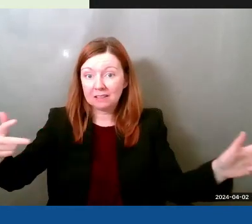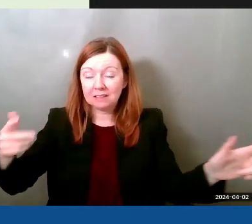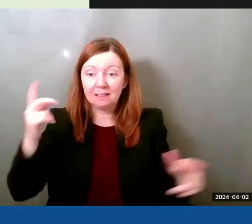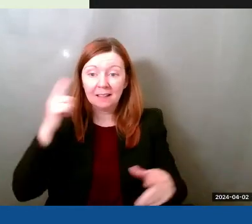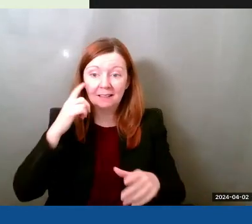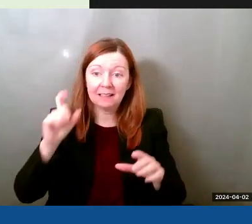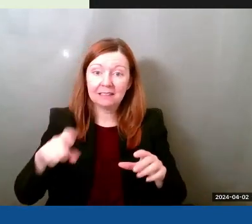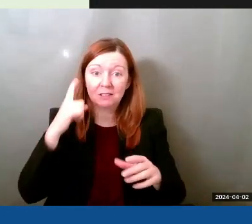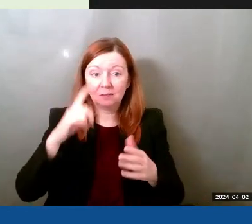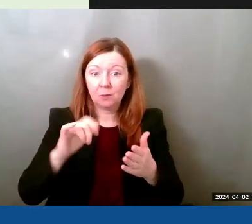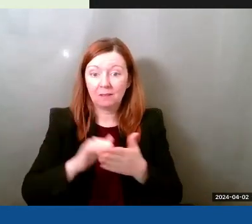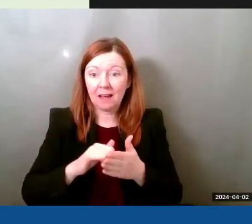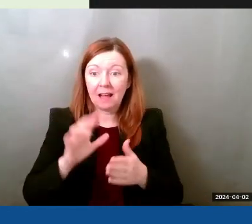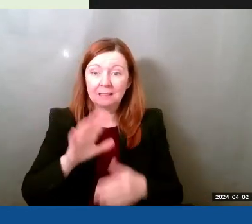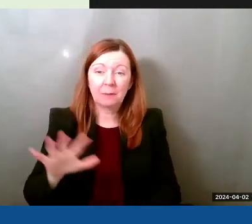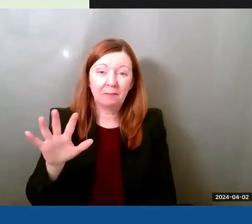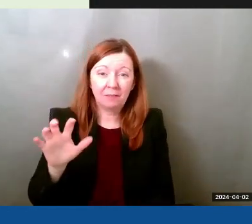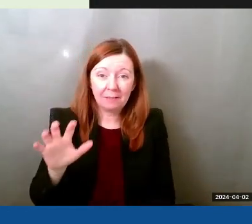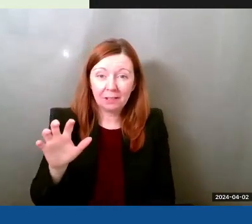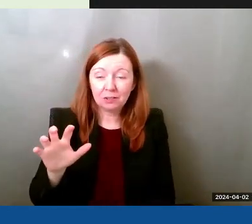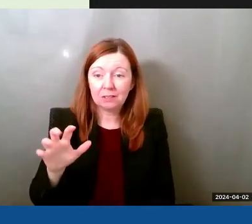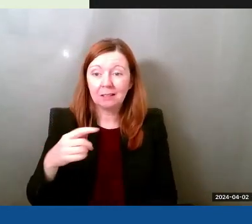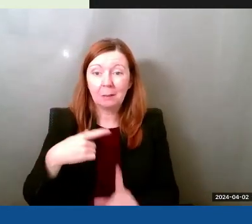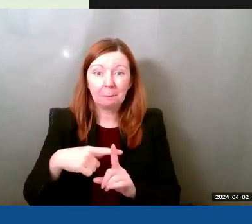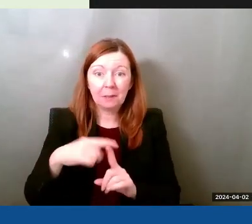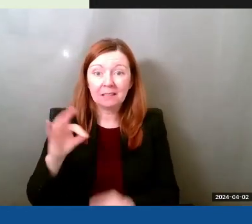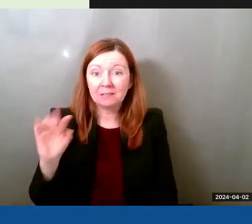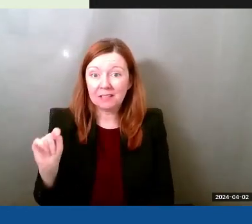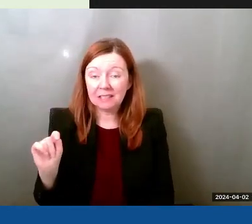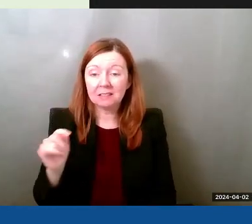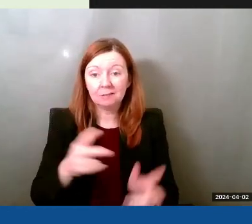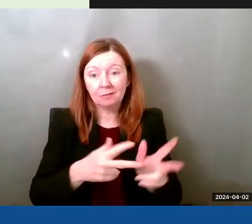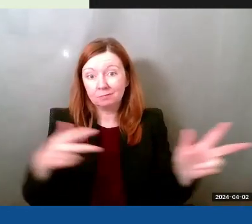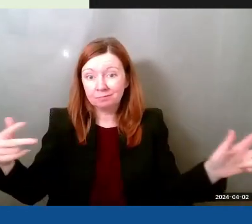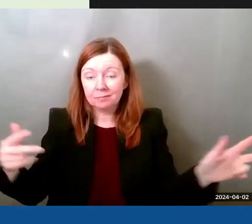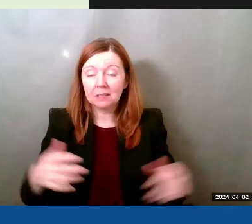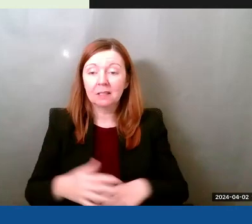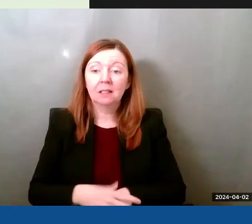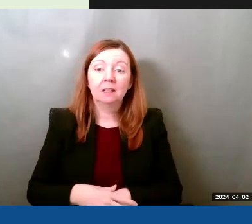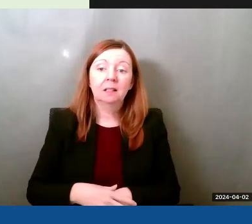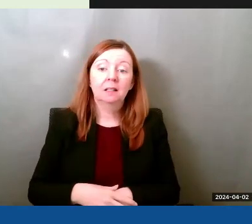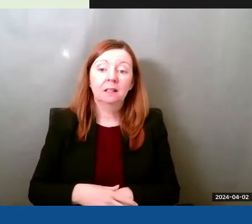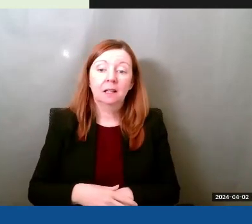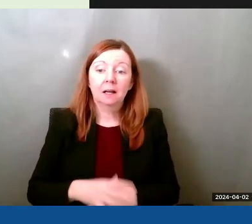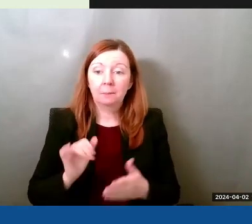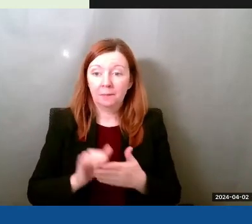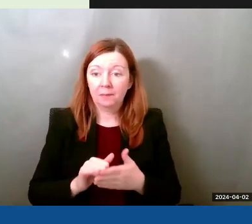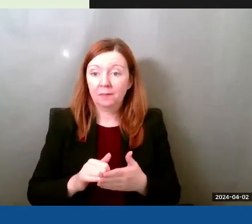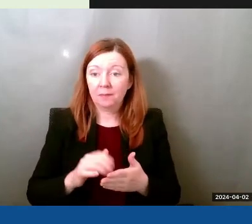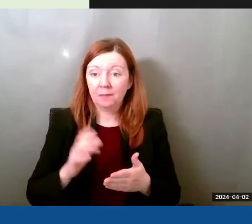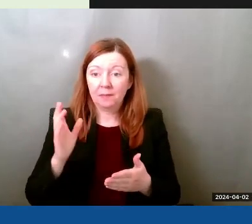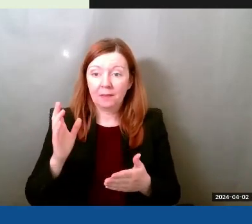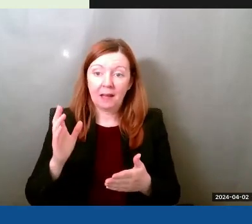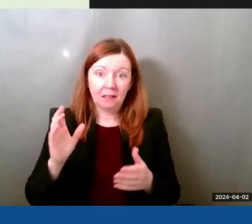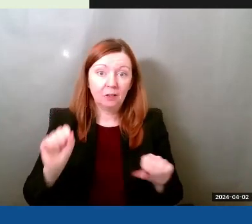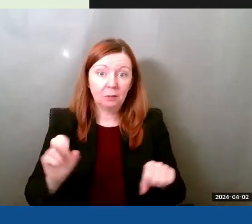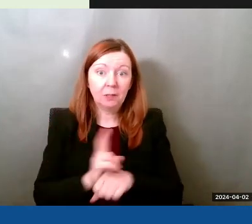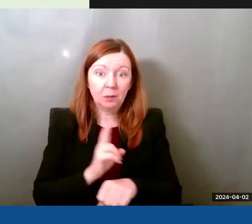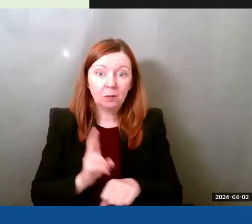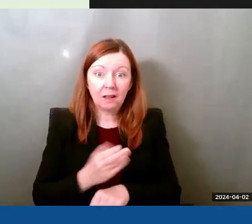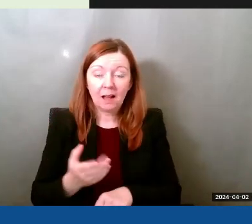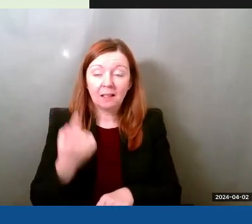an individual space. There's about 500 plus feet of curb length that would be able to be